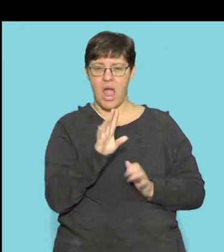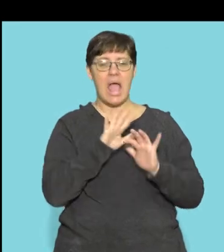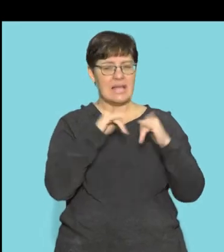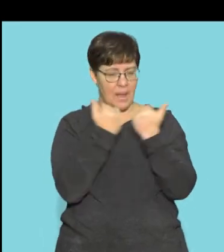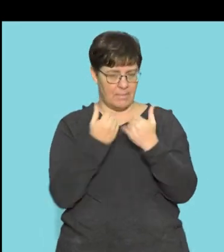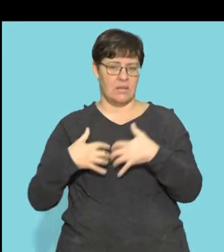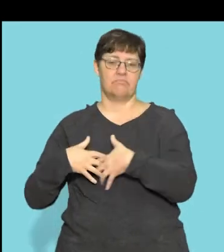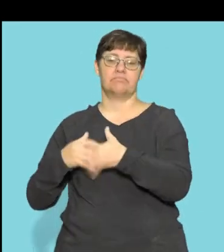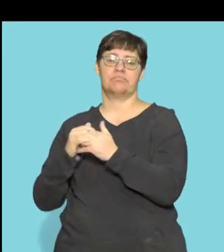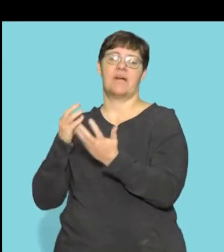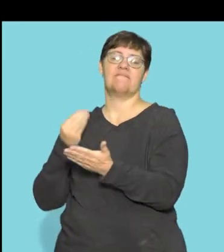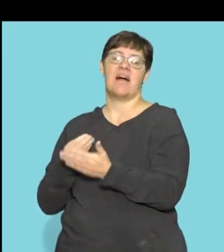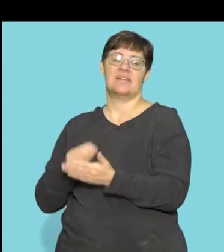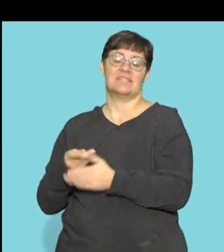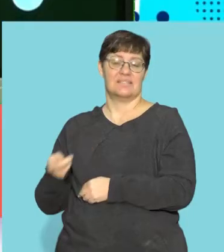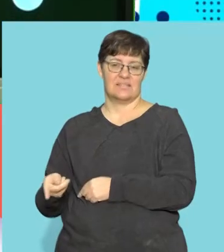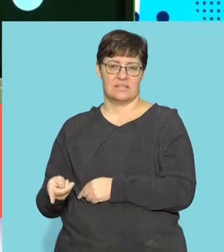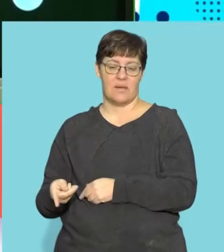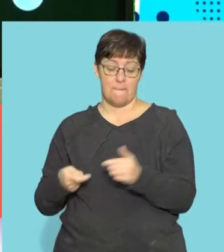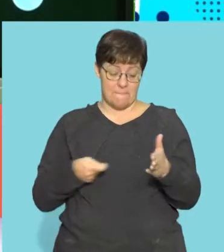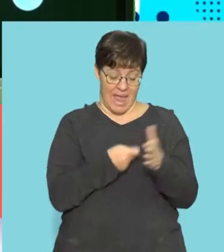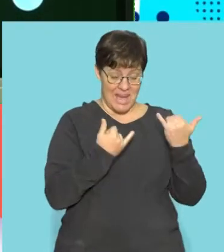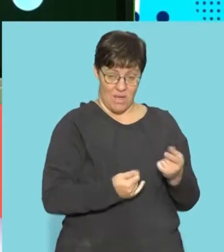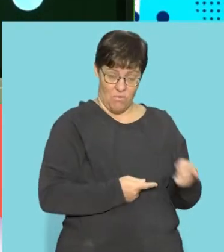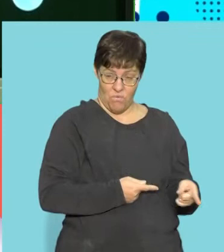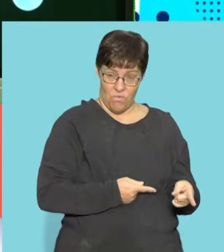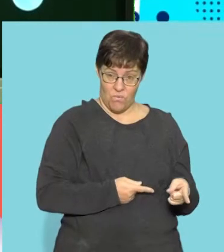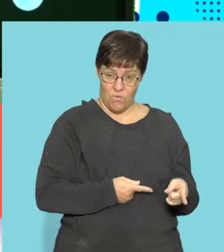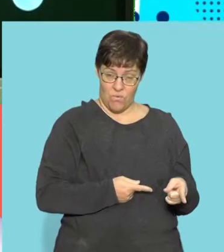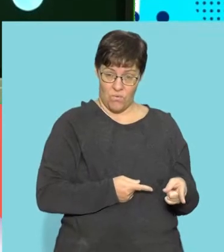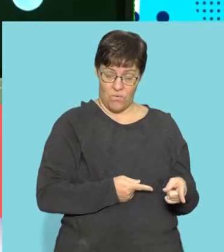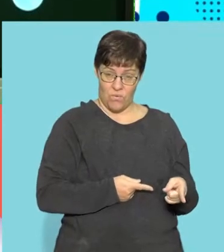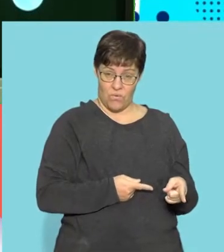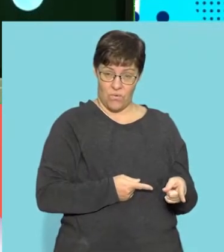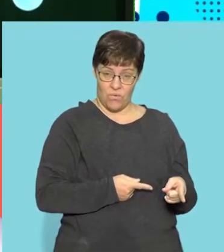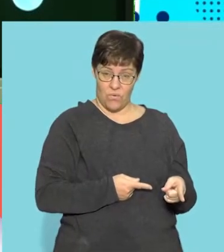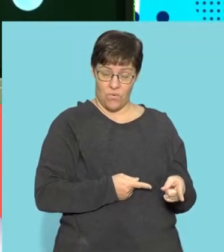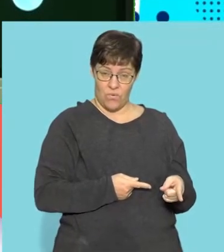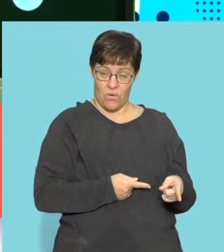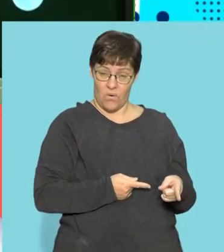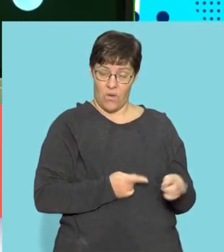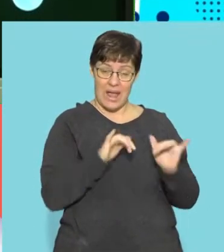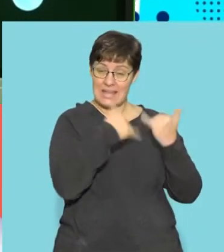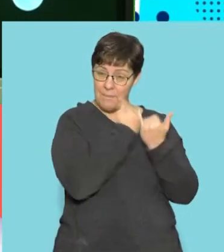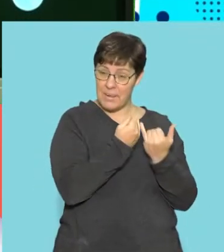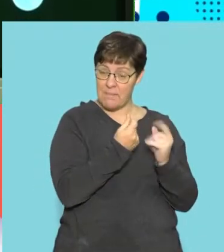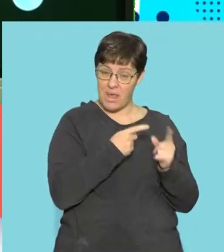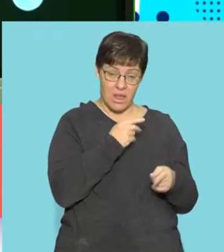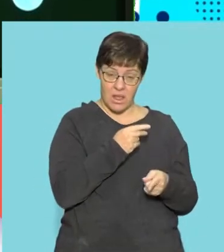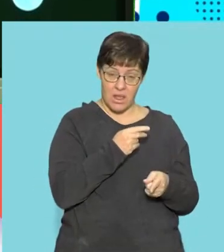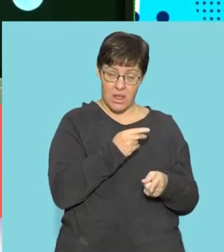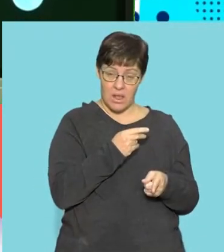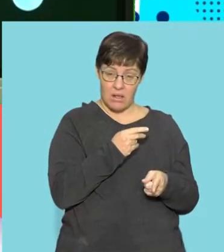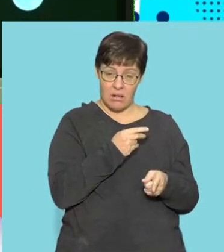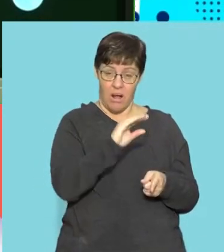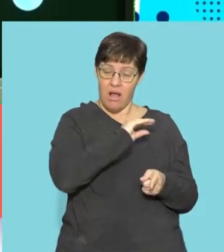sense why companies would do such a thing, that yes, I bought it now. I know it's going to make money for us as a company, but we'll